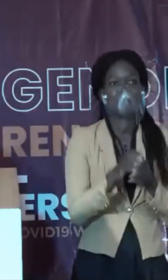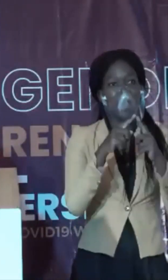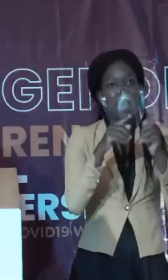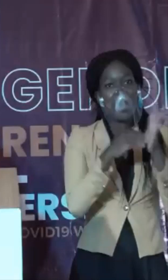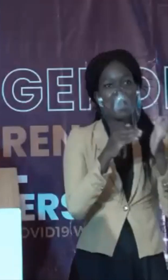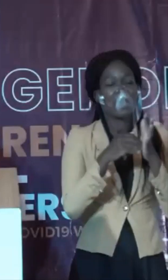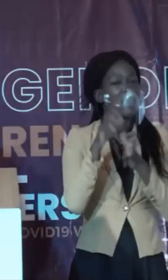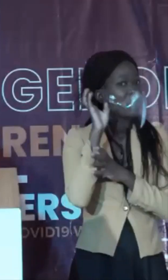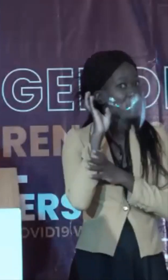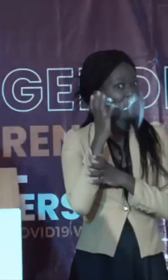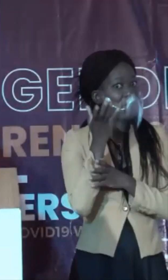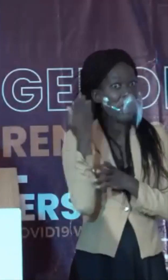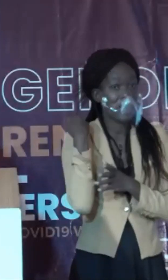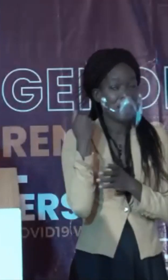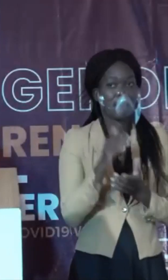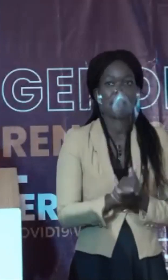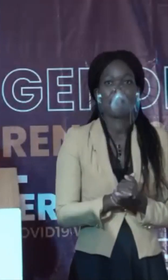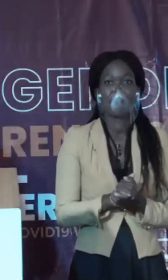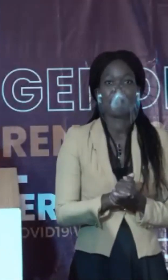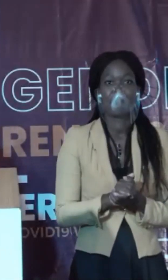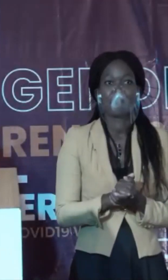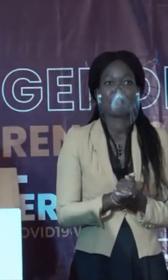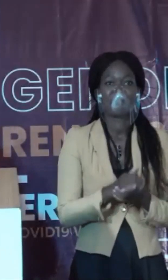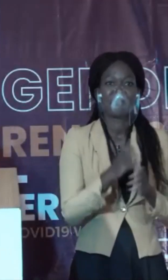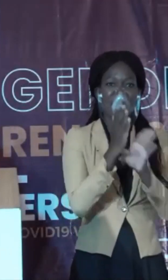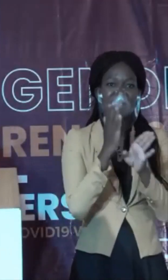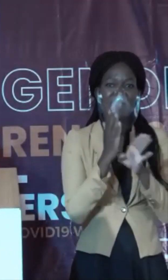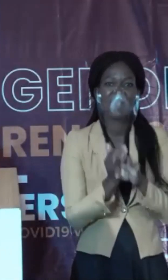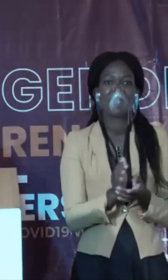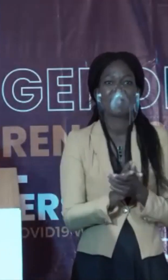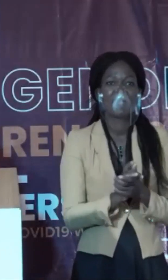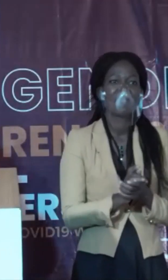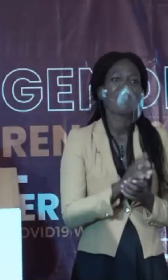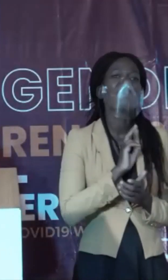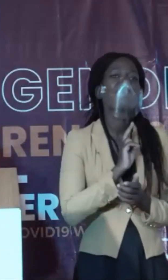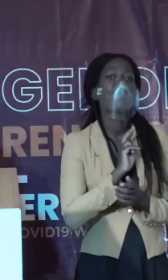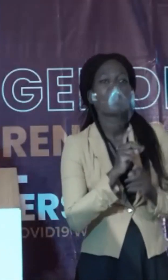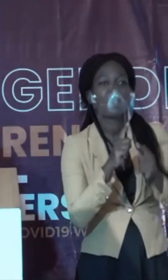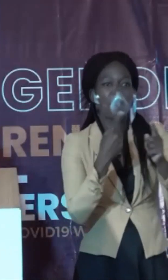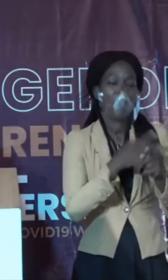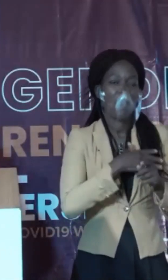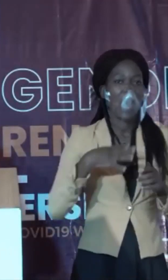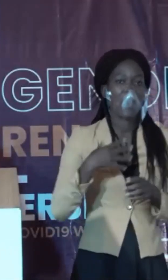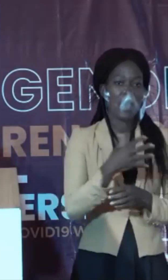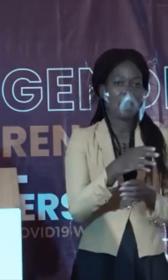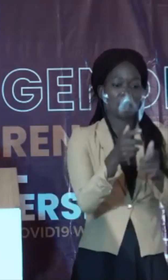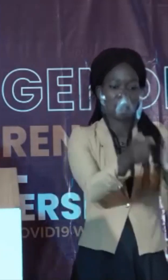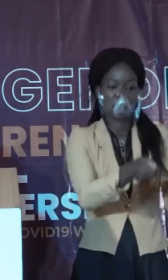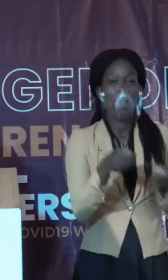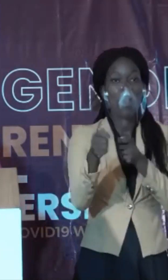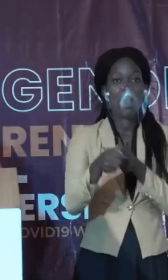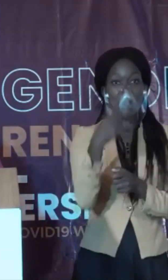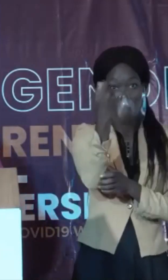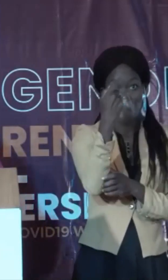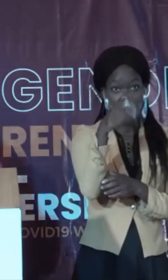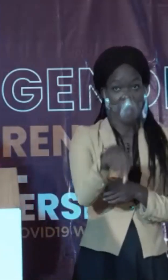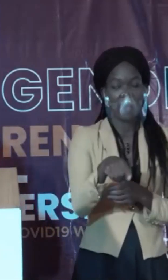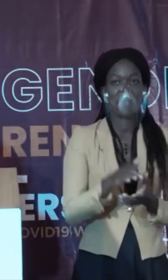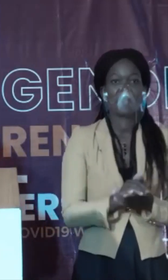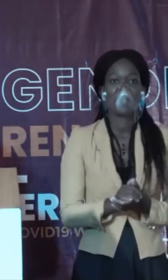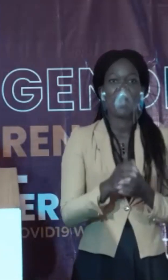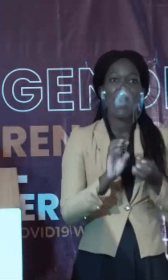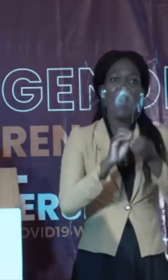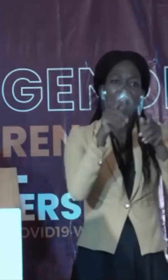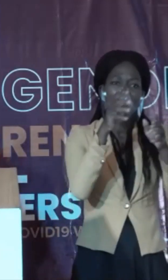we have also listened to messages from Malawian women farmers who produce 70% of